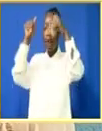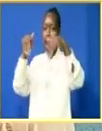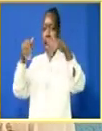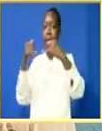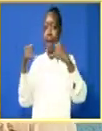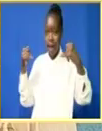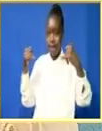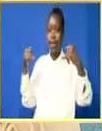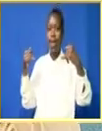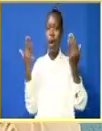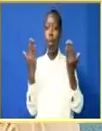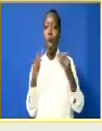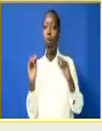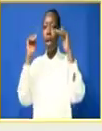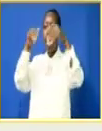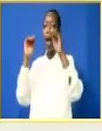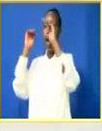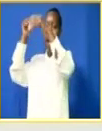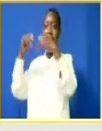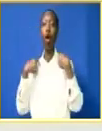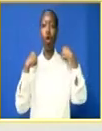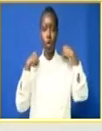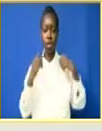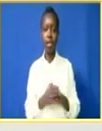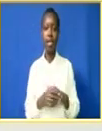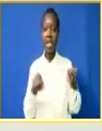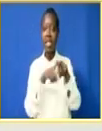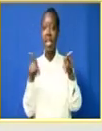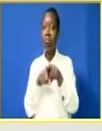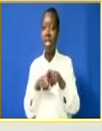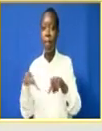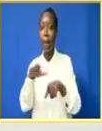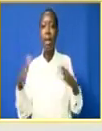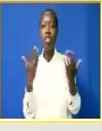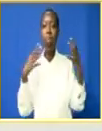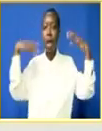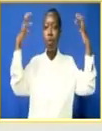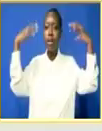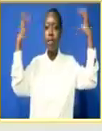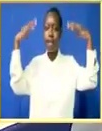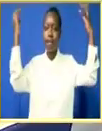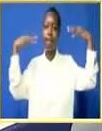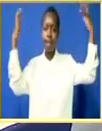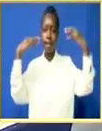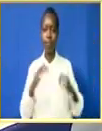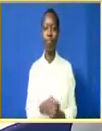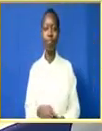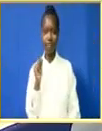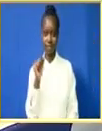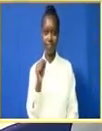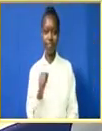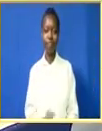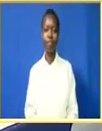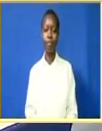have, you know, I just call it random places where the rain hits. Okay. Random places where the rain hits. Yeah.